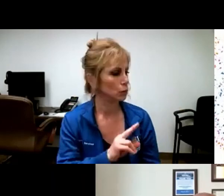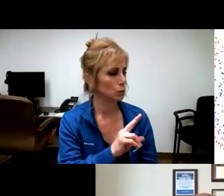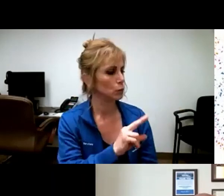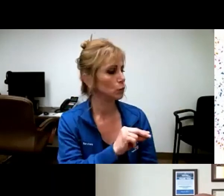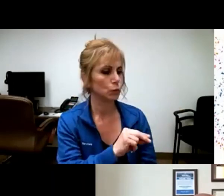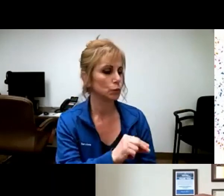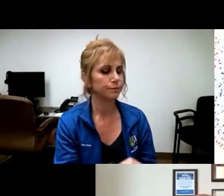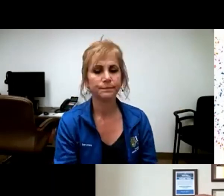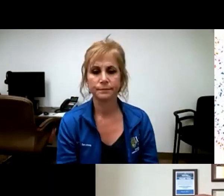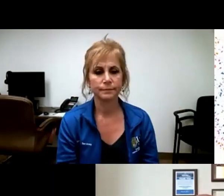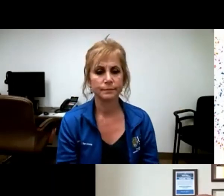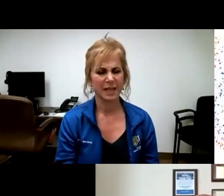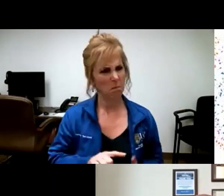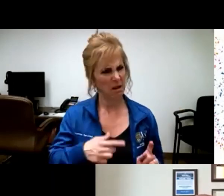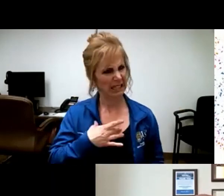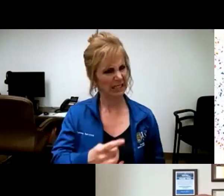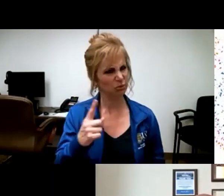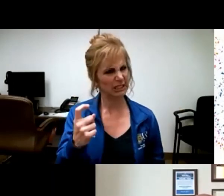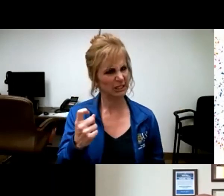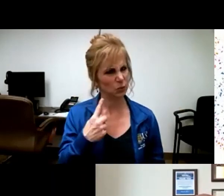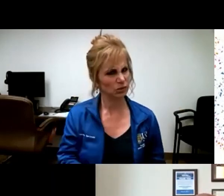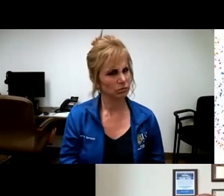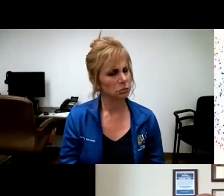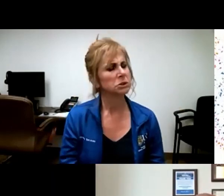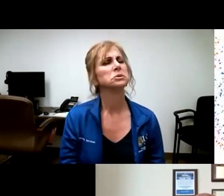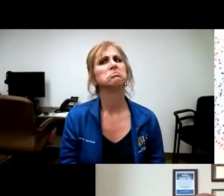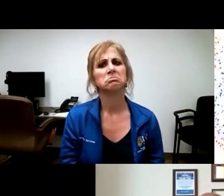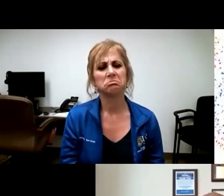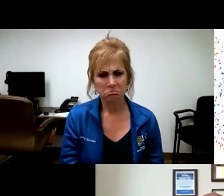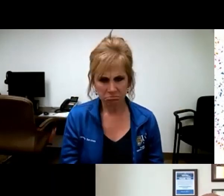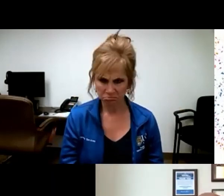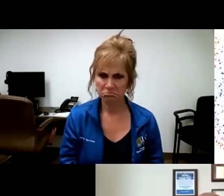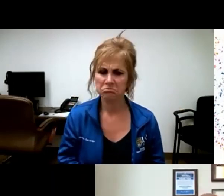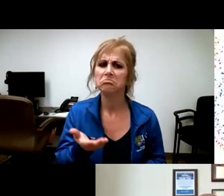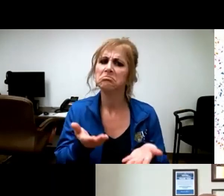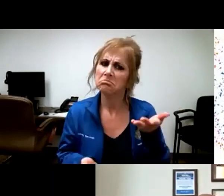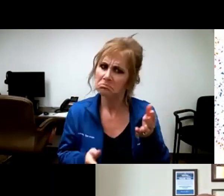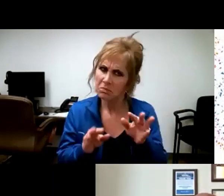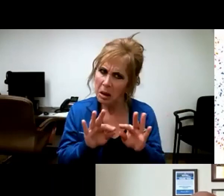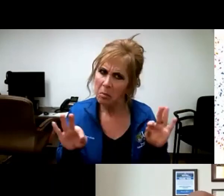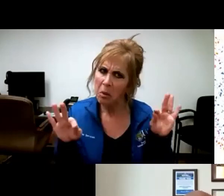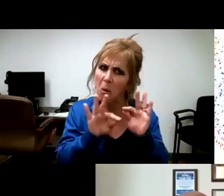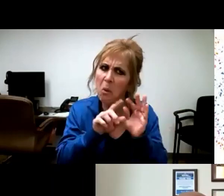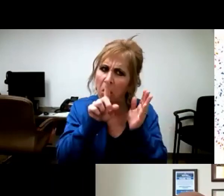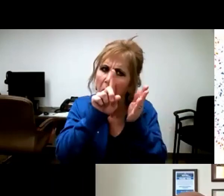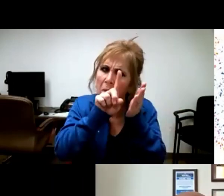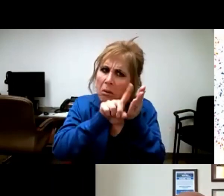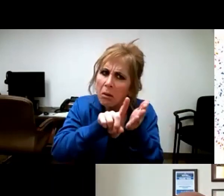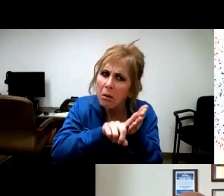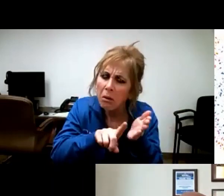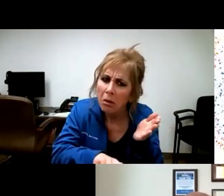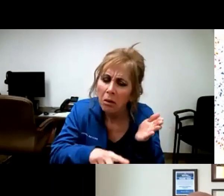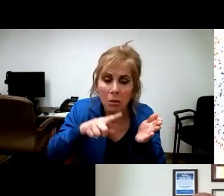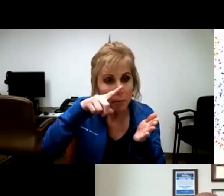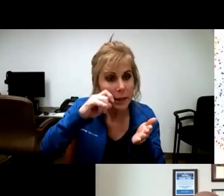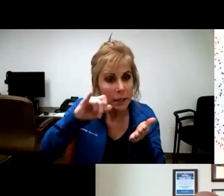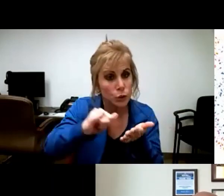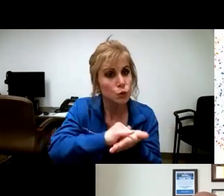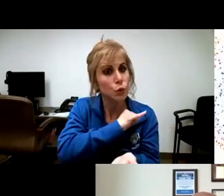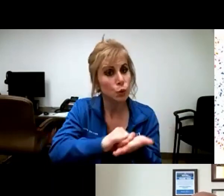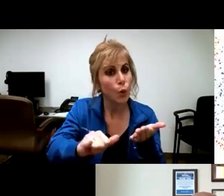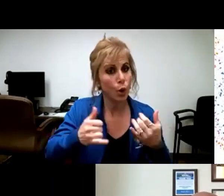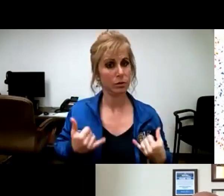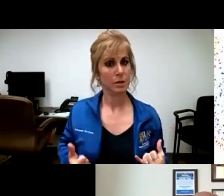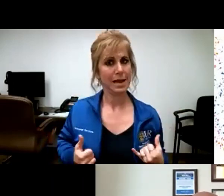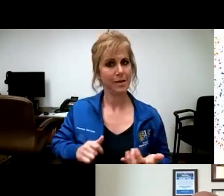interesting question that bears some investigation, particularly with some legalization concerns that are coming up. And so I